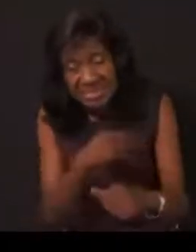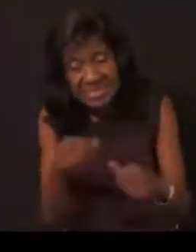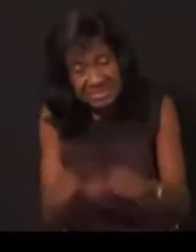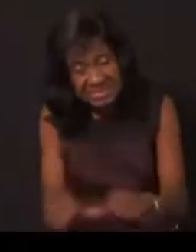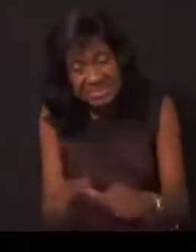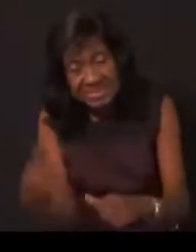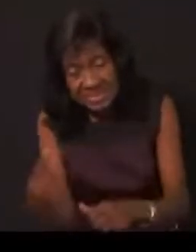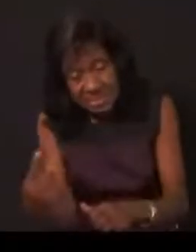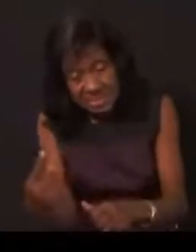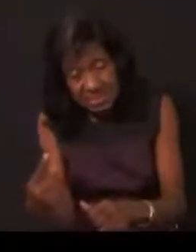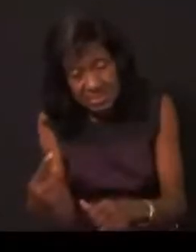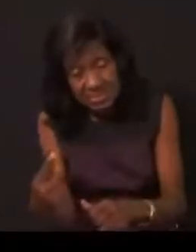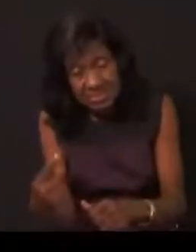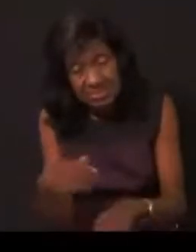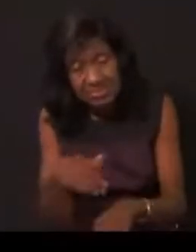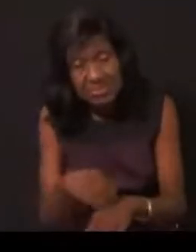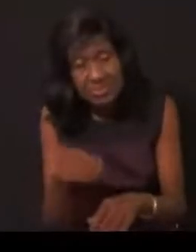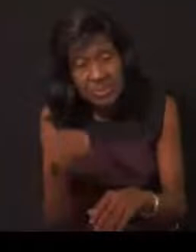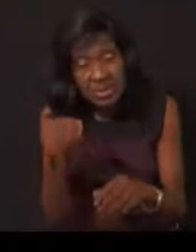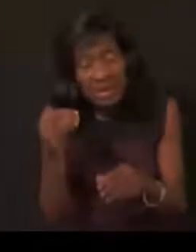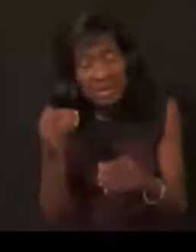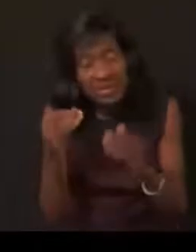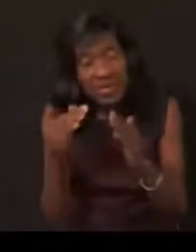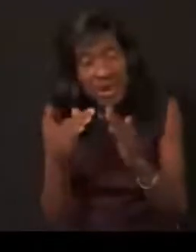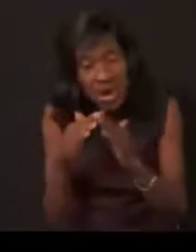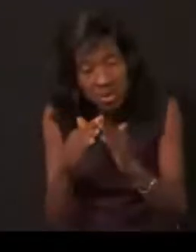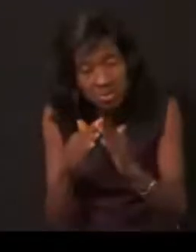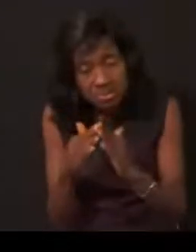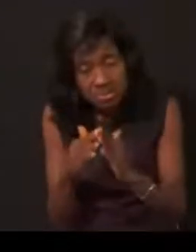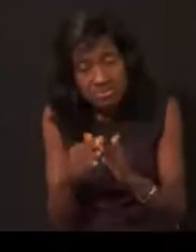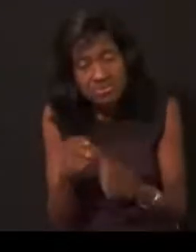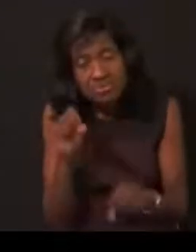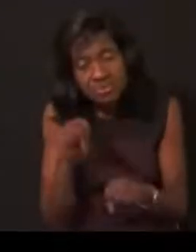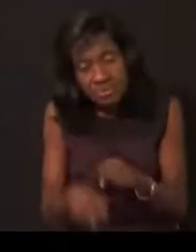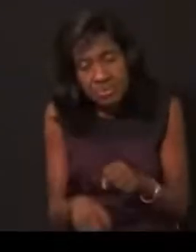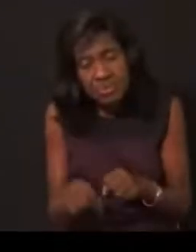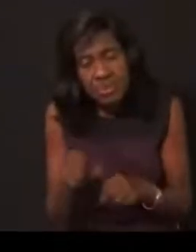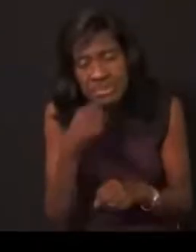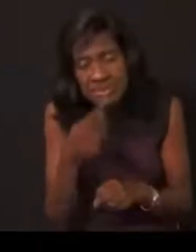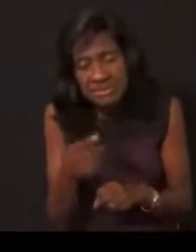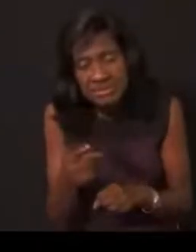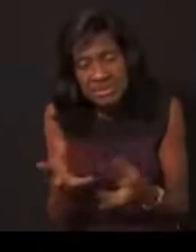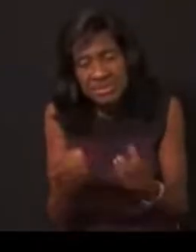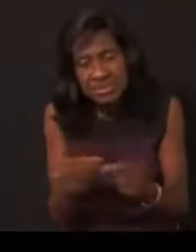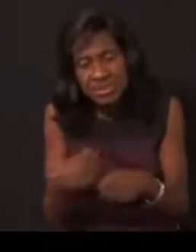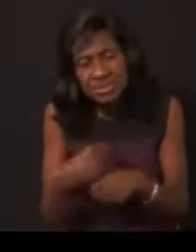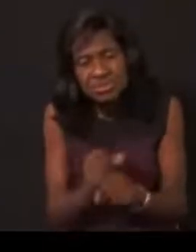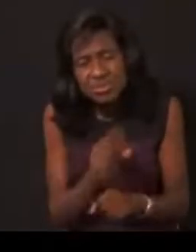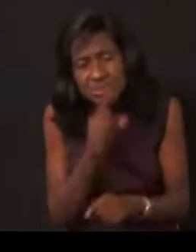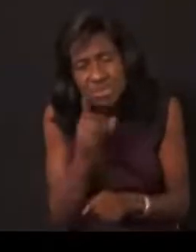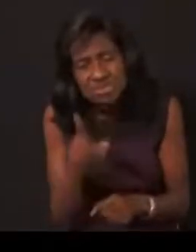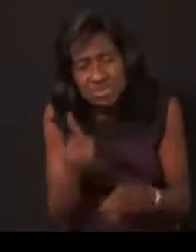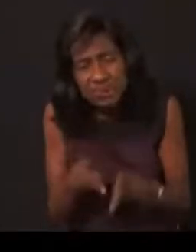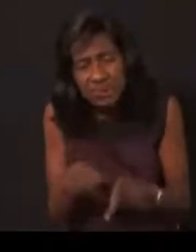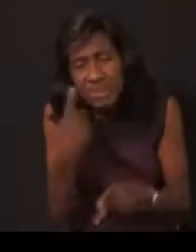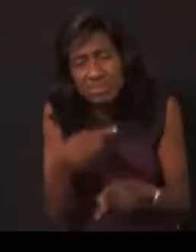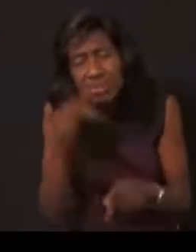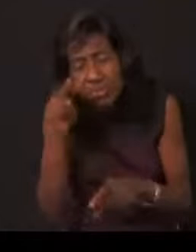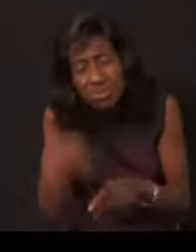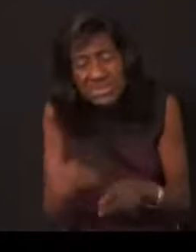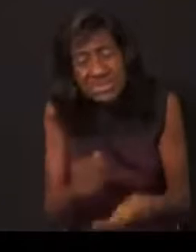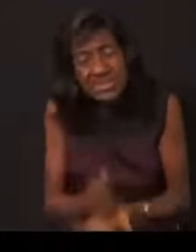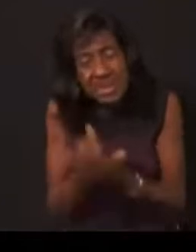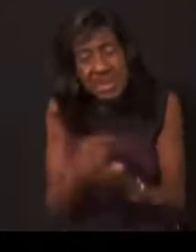If it takes me to call, I'll do it. I want to make sure that the people who need help, who need guidance, who